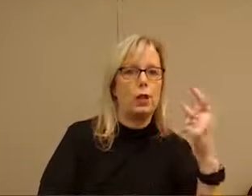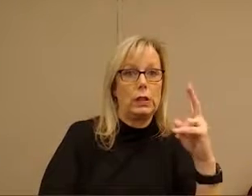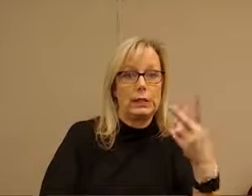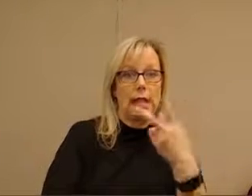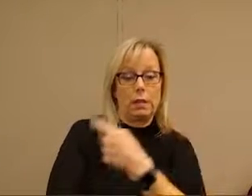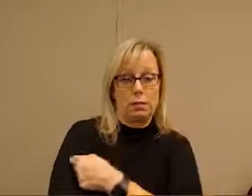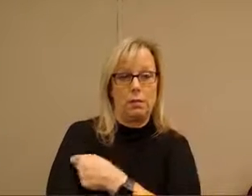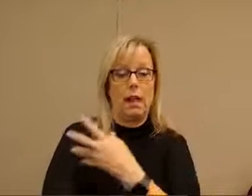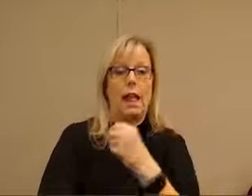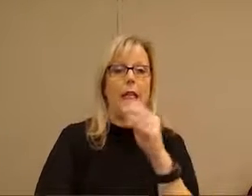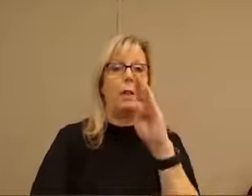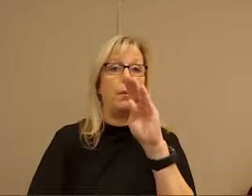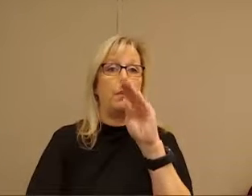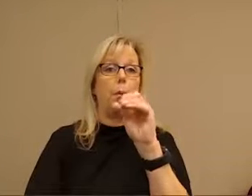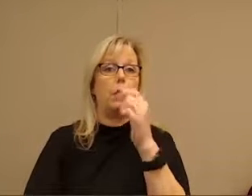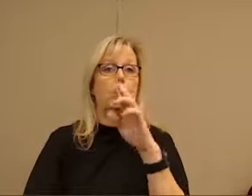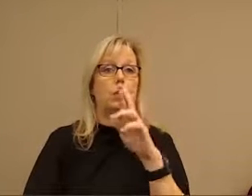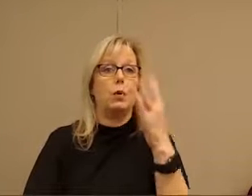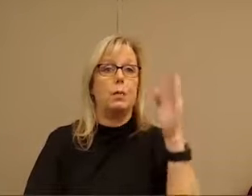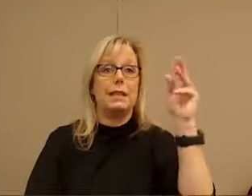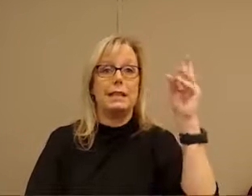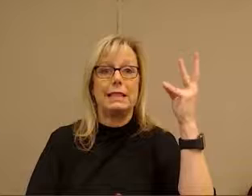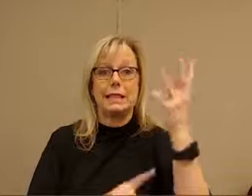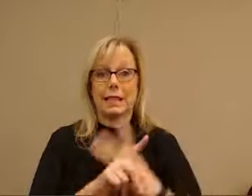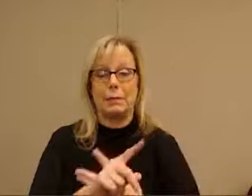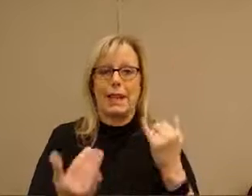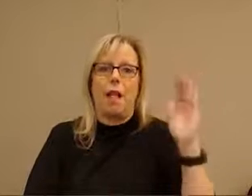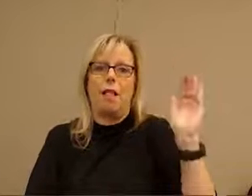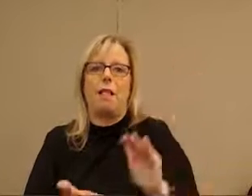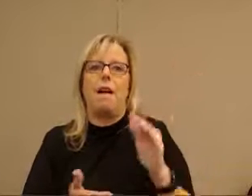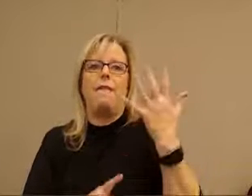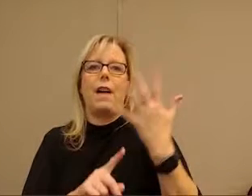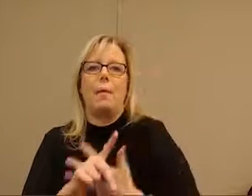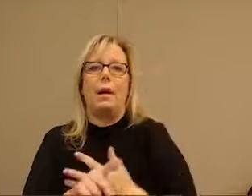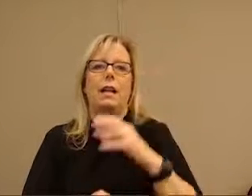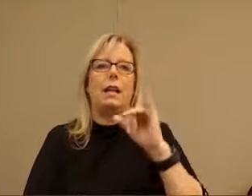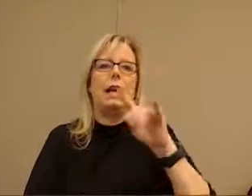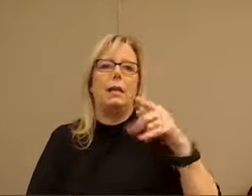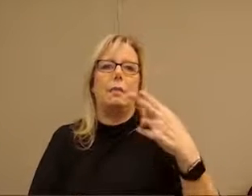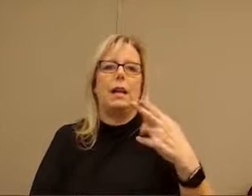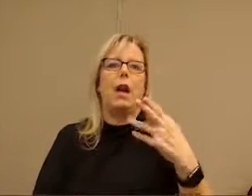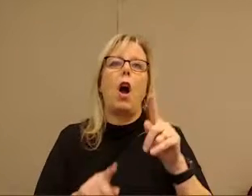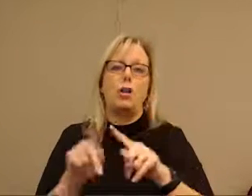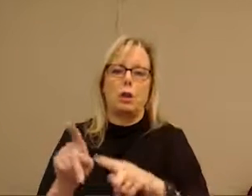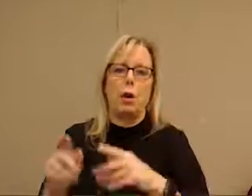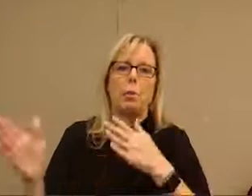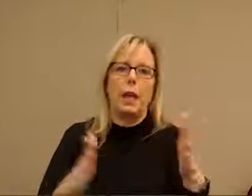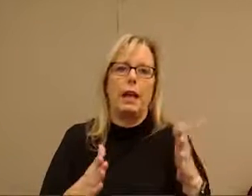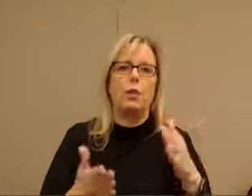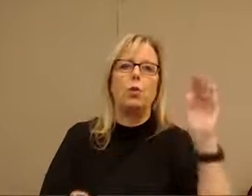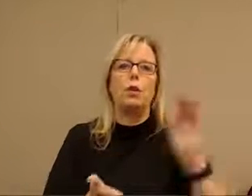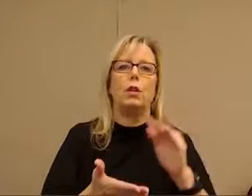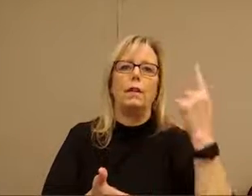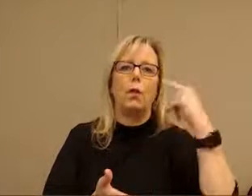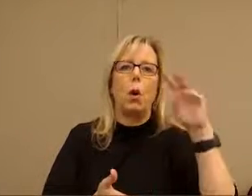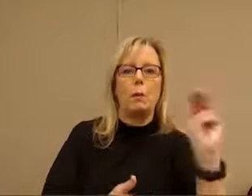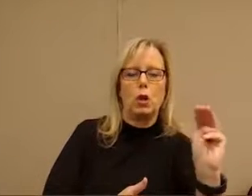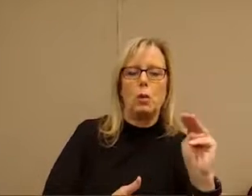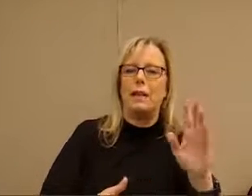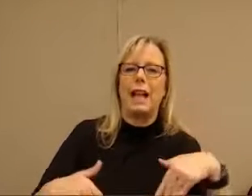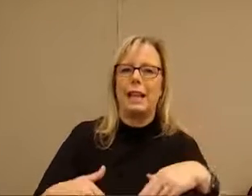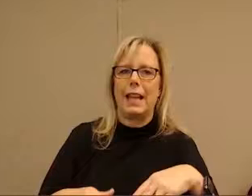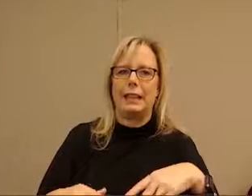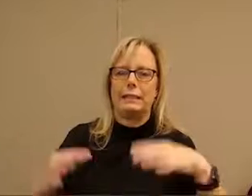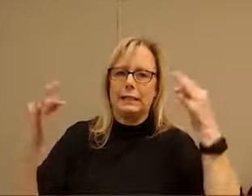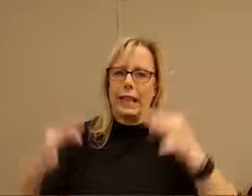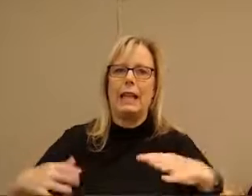doses, and their booster from 6 months down to 5 months. IDPH is currently looking at reducing that also for Moderna. It's not official yet, but we expect that in